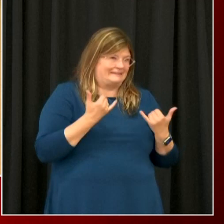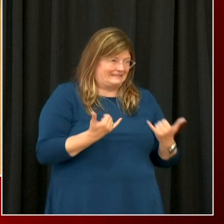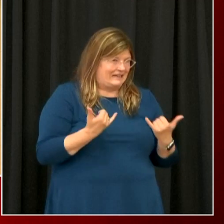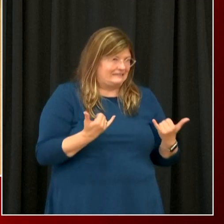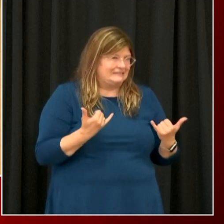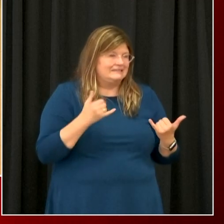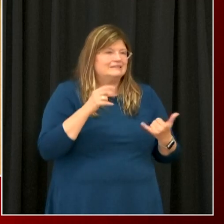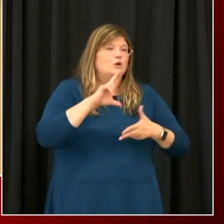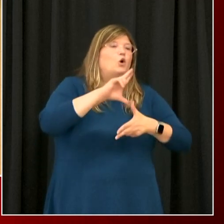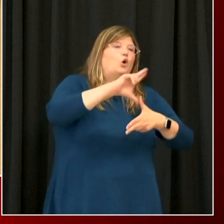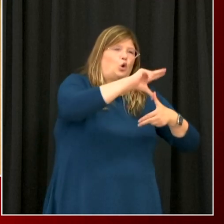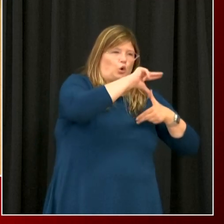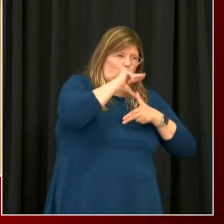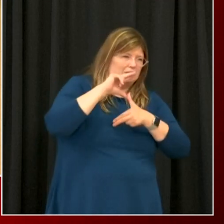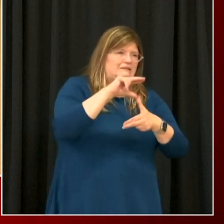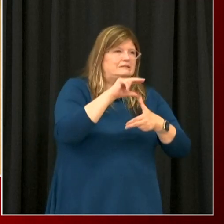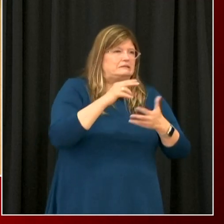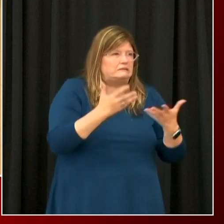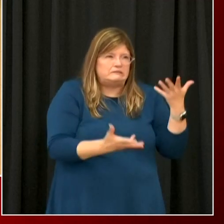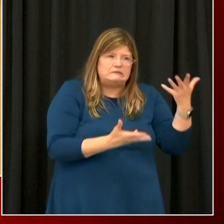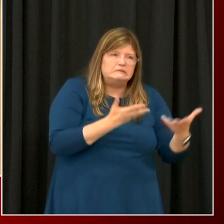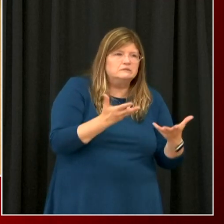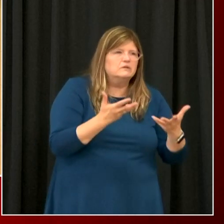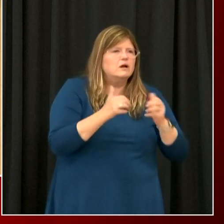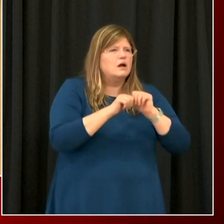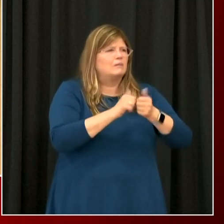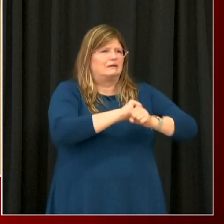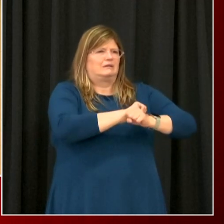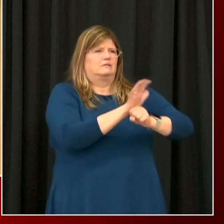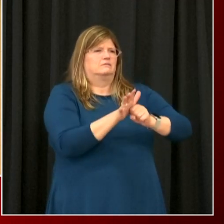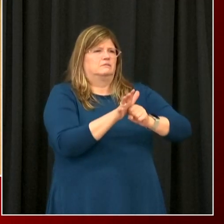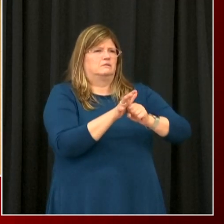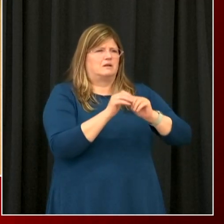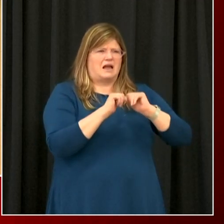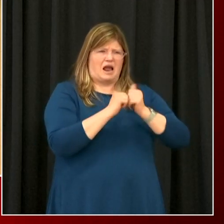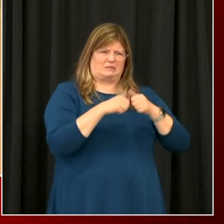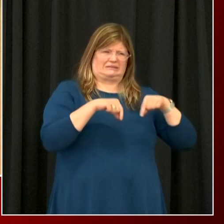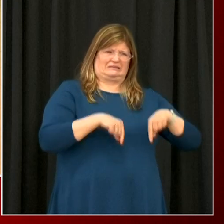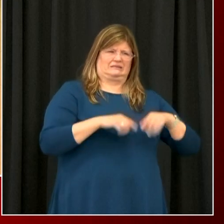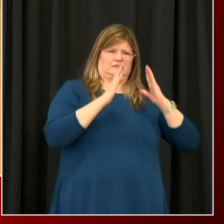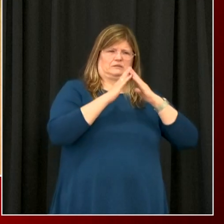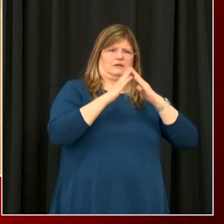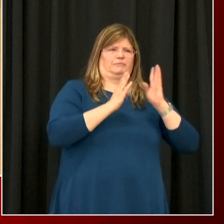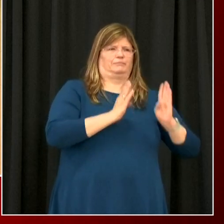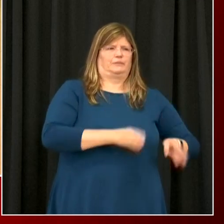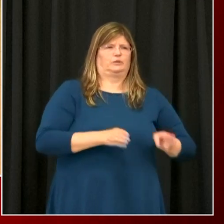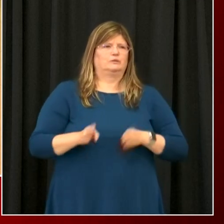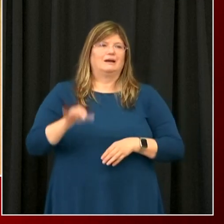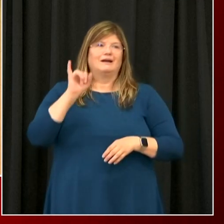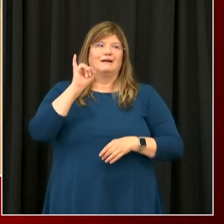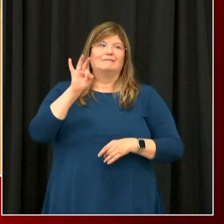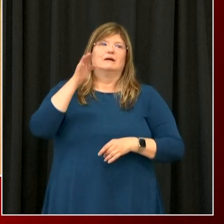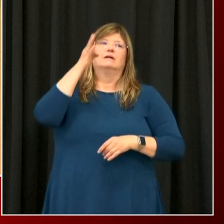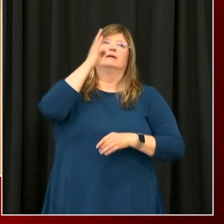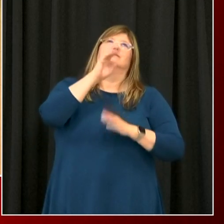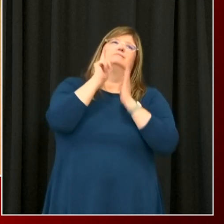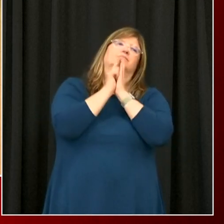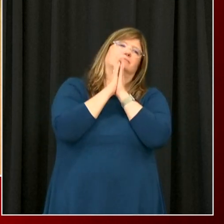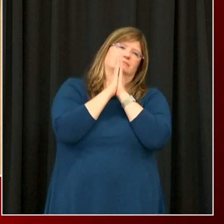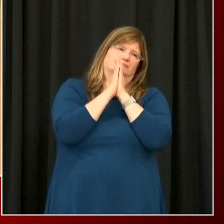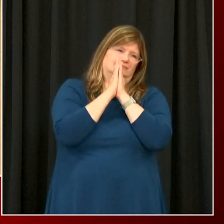still circulating around, what is the city preparing to do if we have, God forbid, a hurricane to